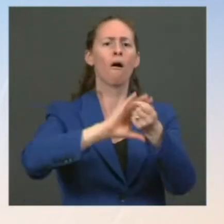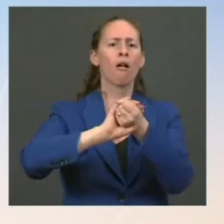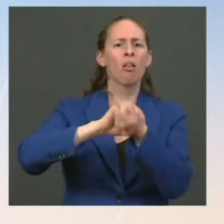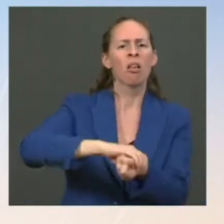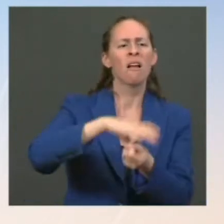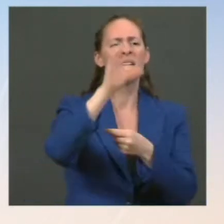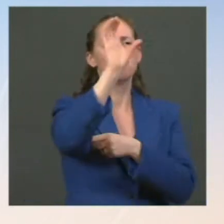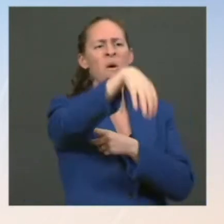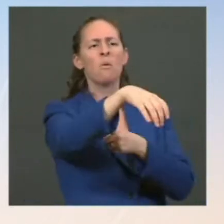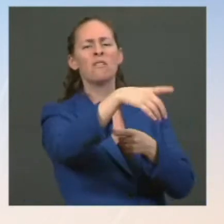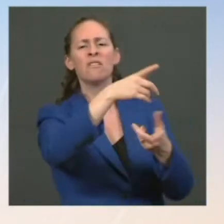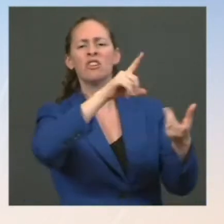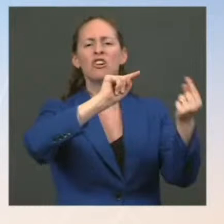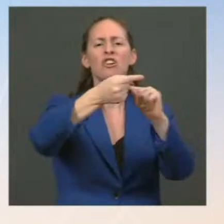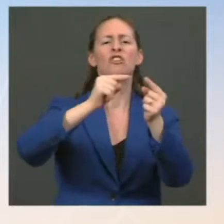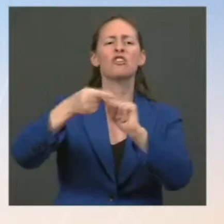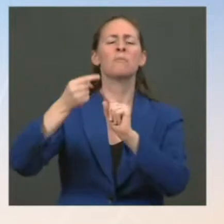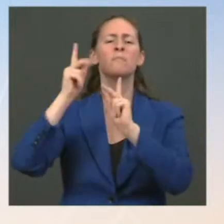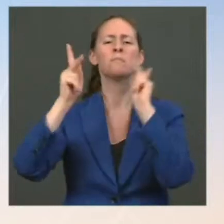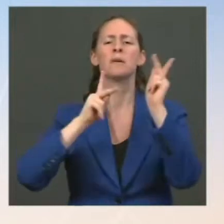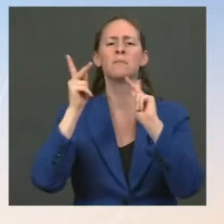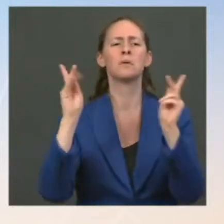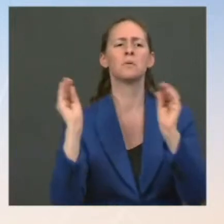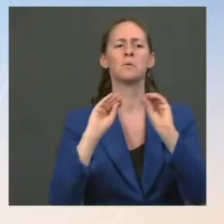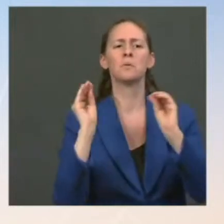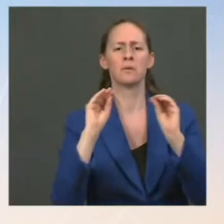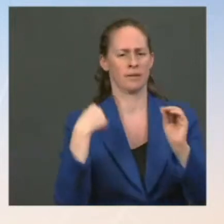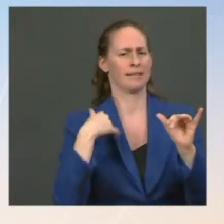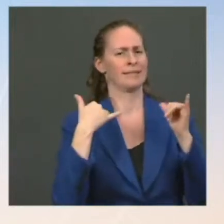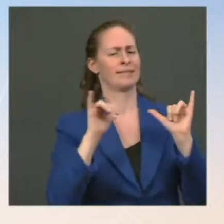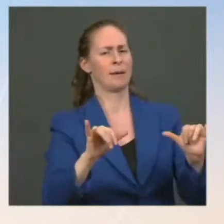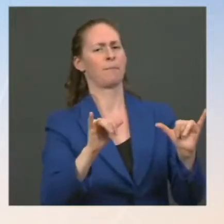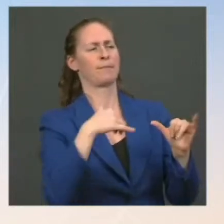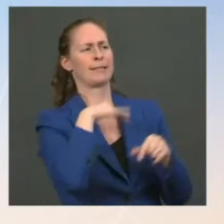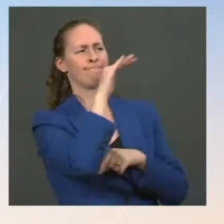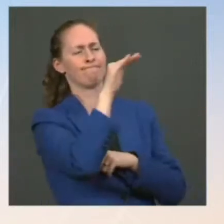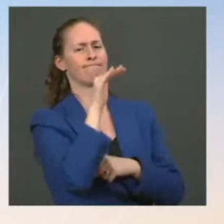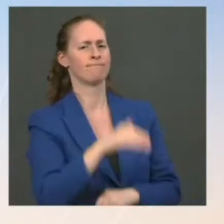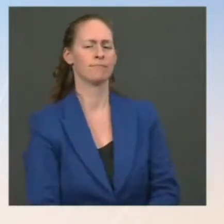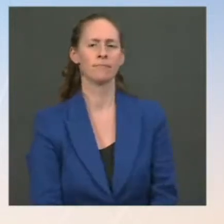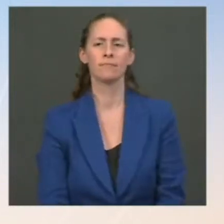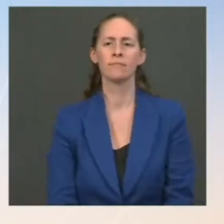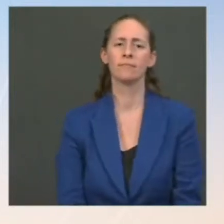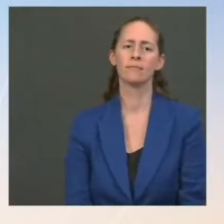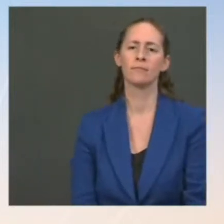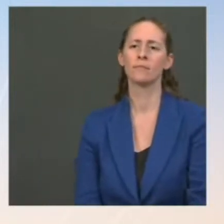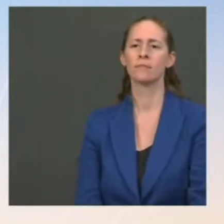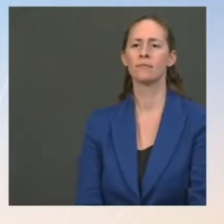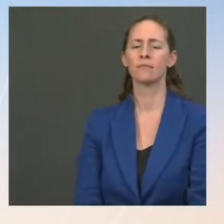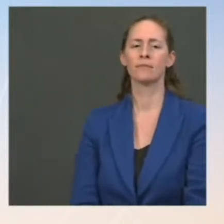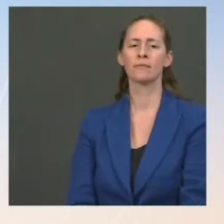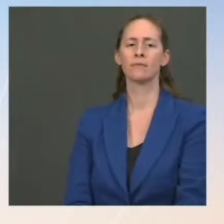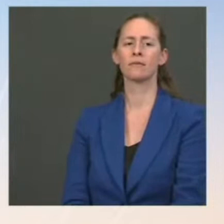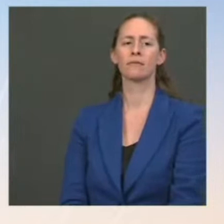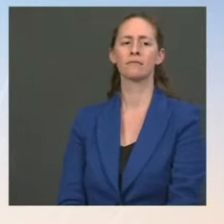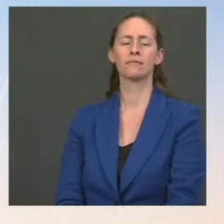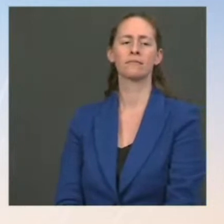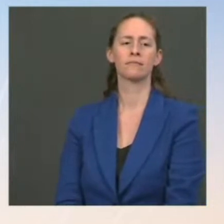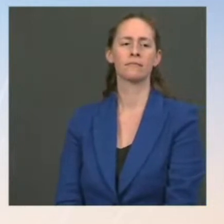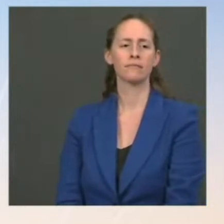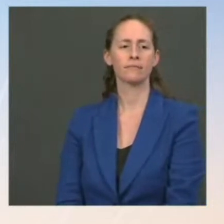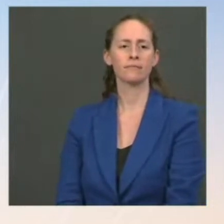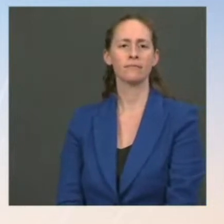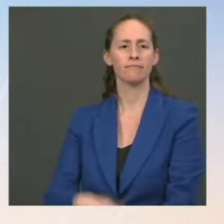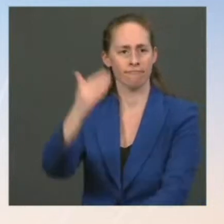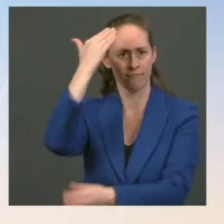rights abuses has not changed. Okay, go ahead. Thanks, Jen. In all these calls that are happening this week with